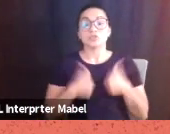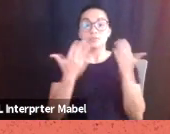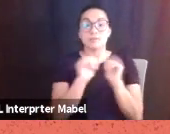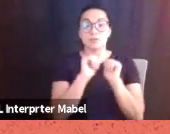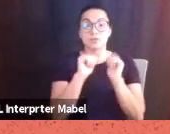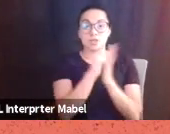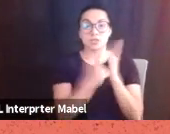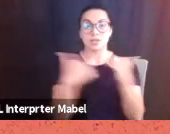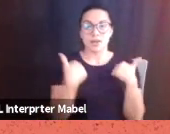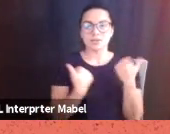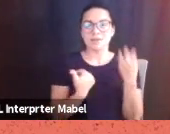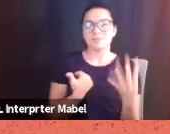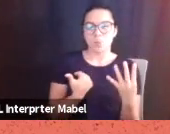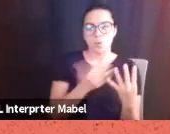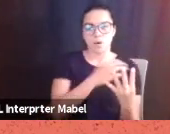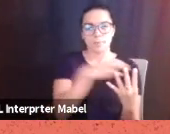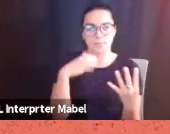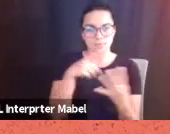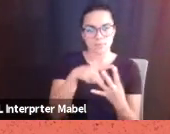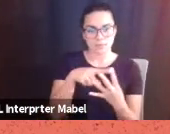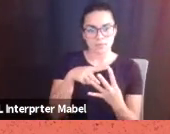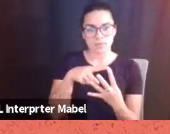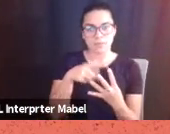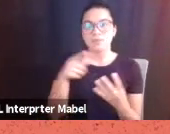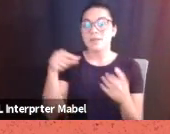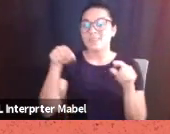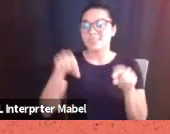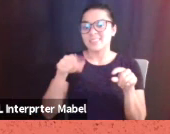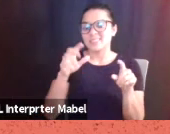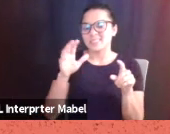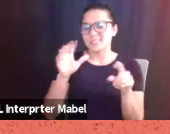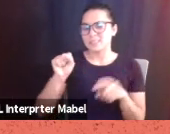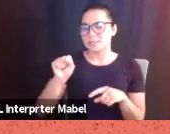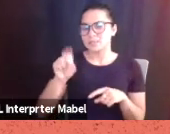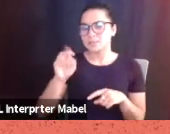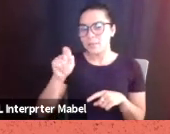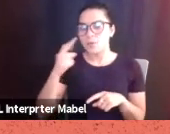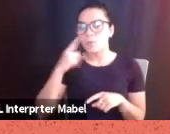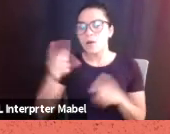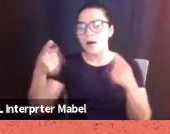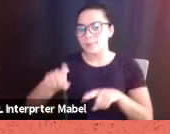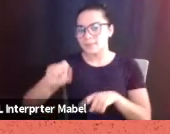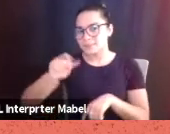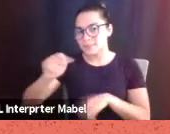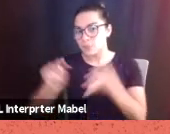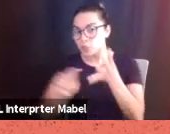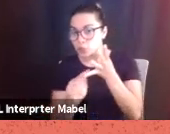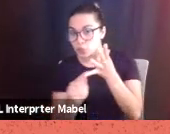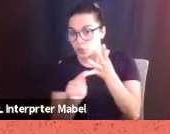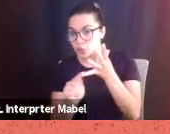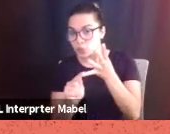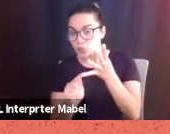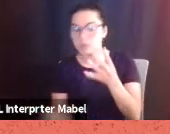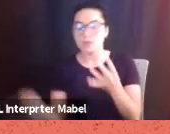Committee, that is actually the folks who are producing the summit that is taking place at the end of September. The Agenda Co-Creation Committee that has